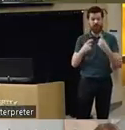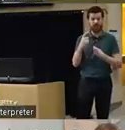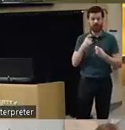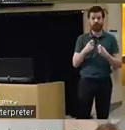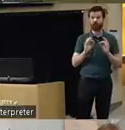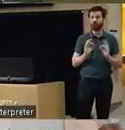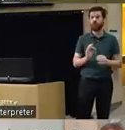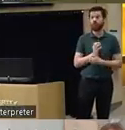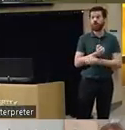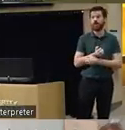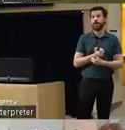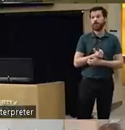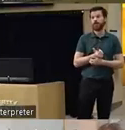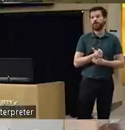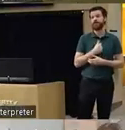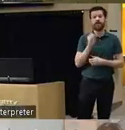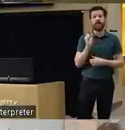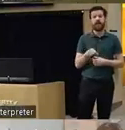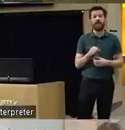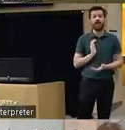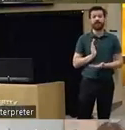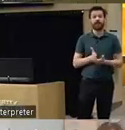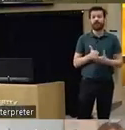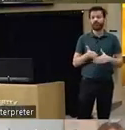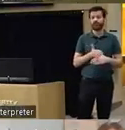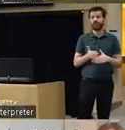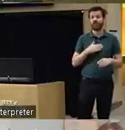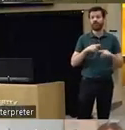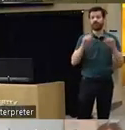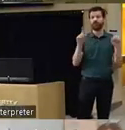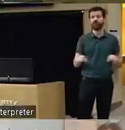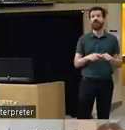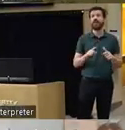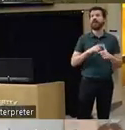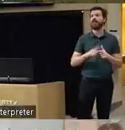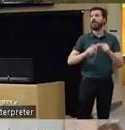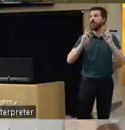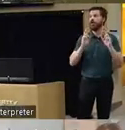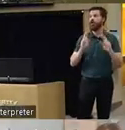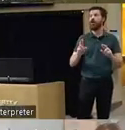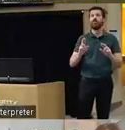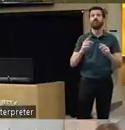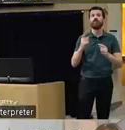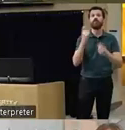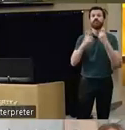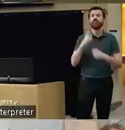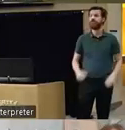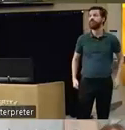So I can stop sharing my screen, and hopefully we can have some questions. Thank you.